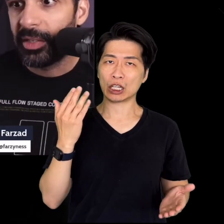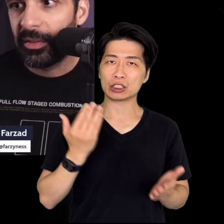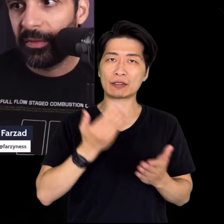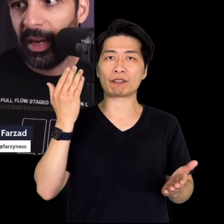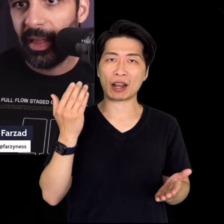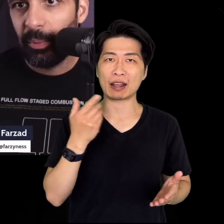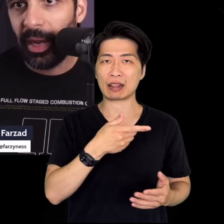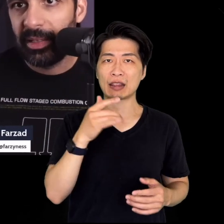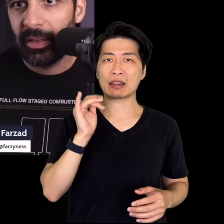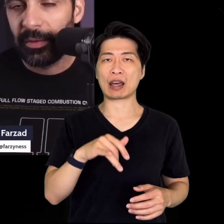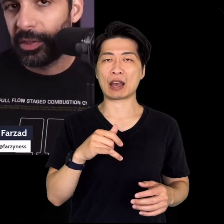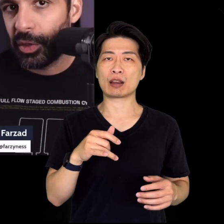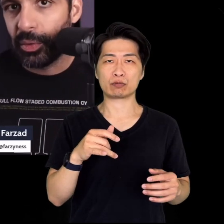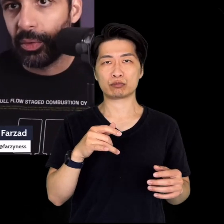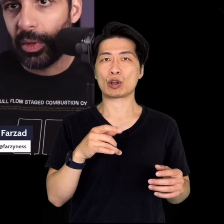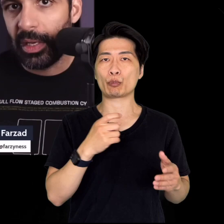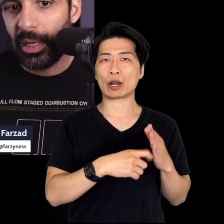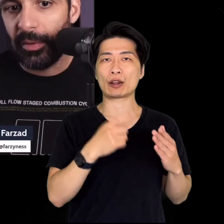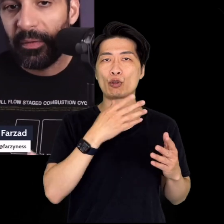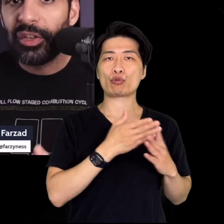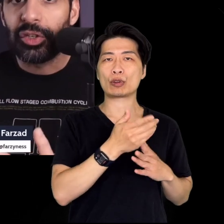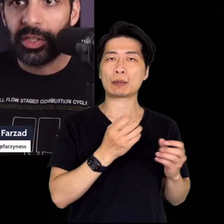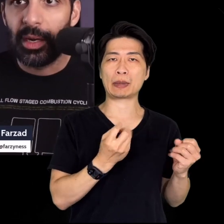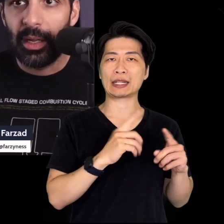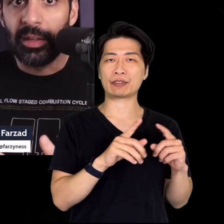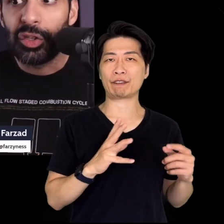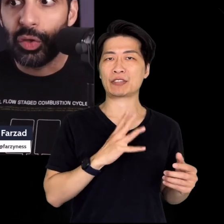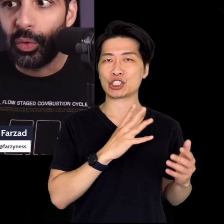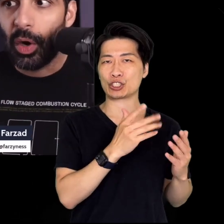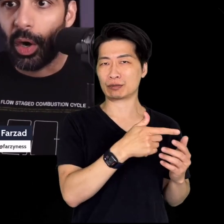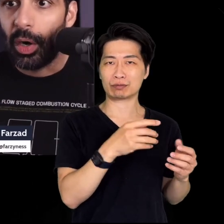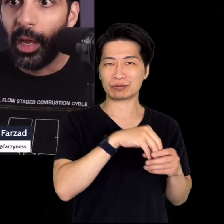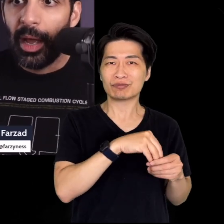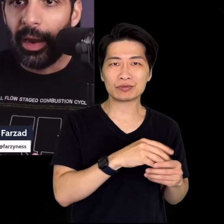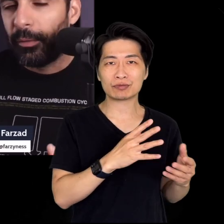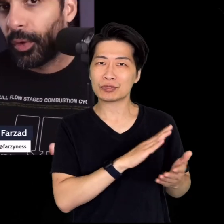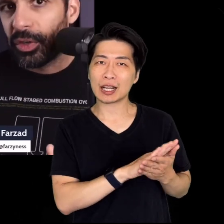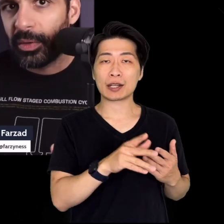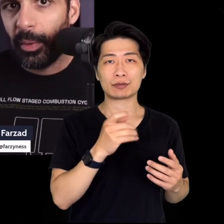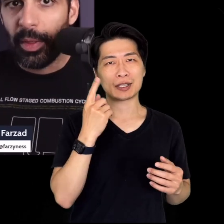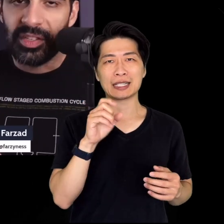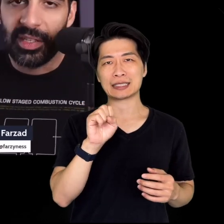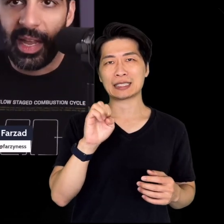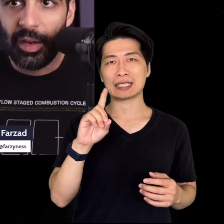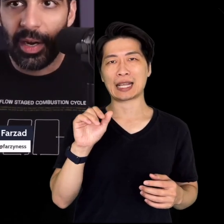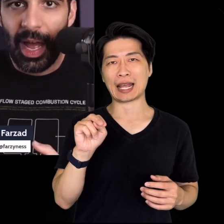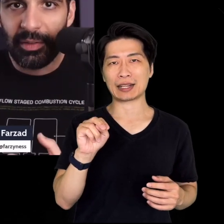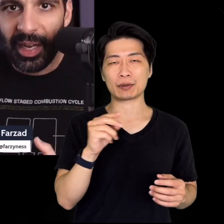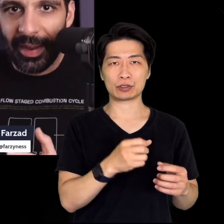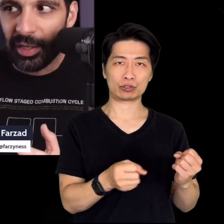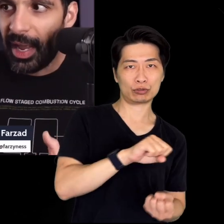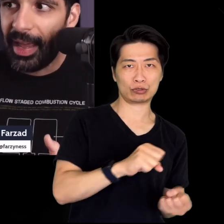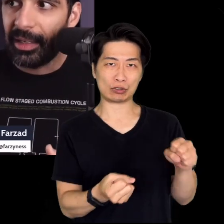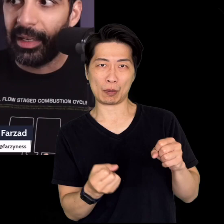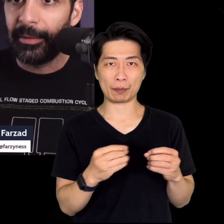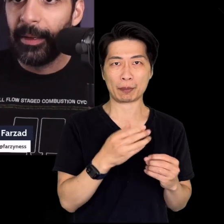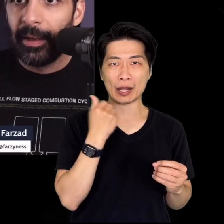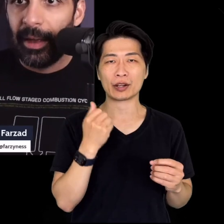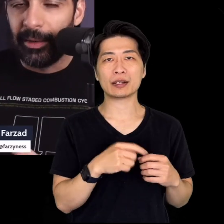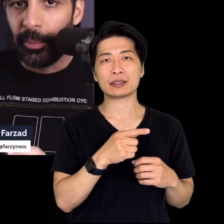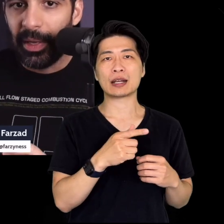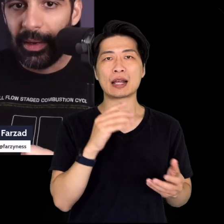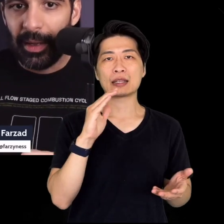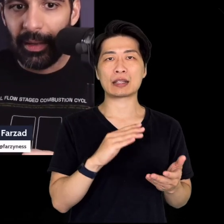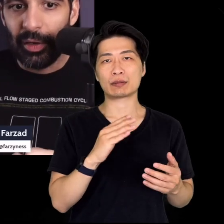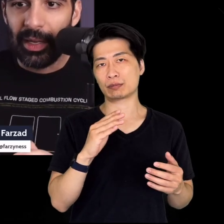they can justify that price difference through the feature set in this new car. And of course, with a sedan, you're going to have tighter handling,